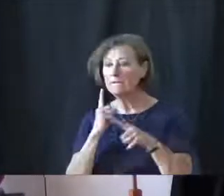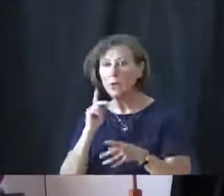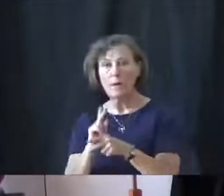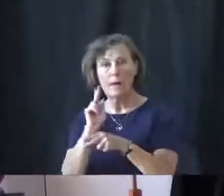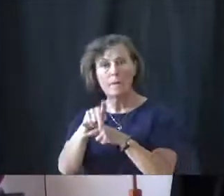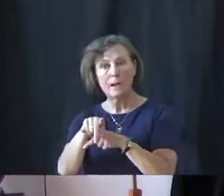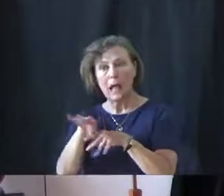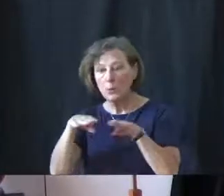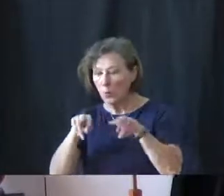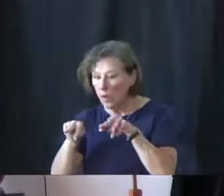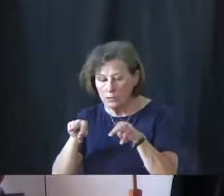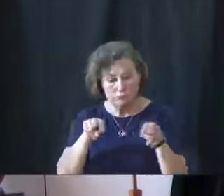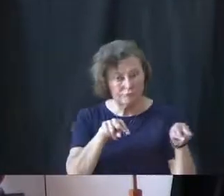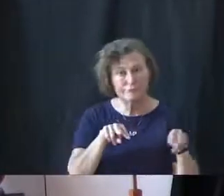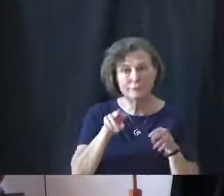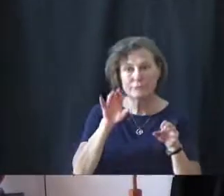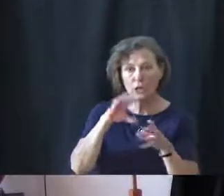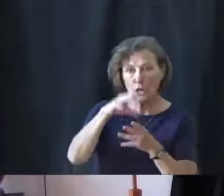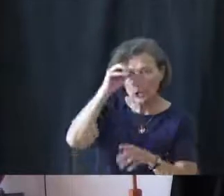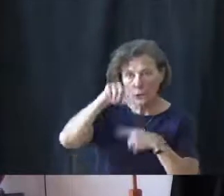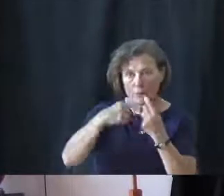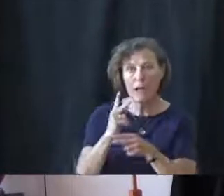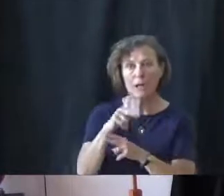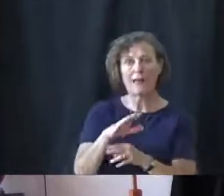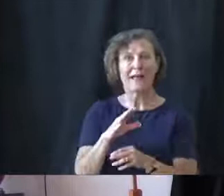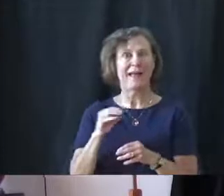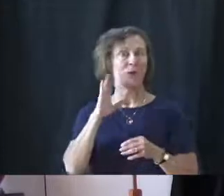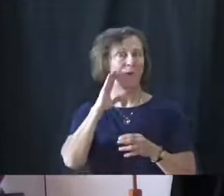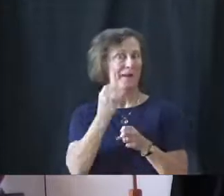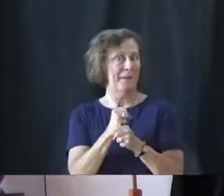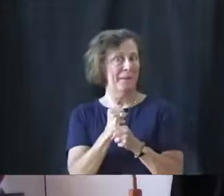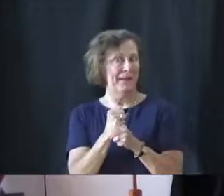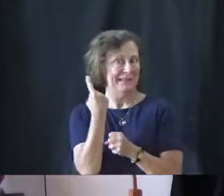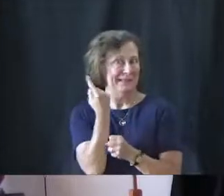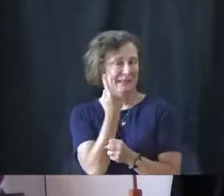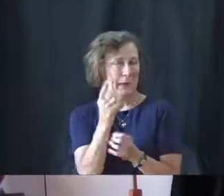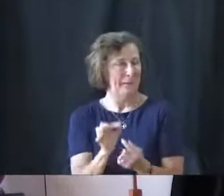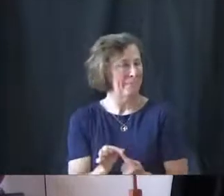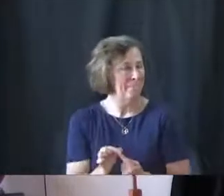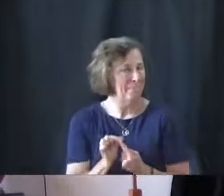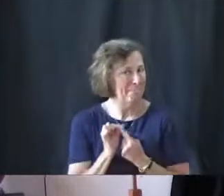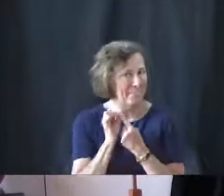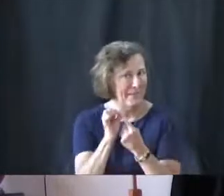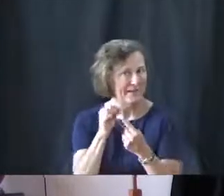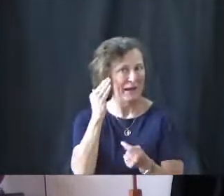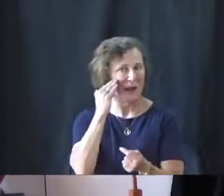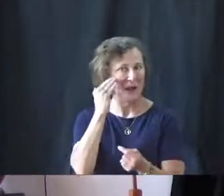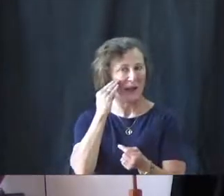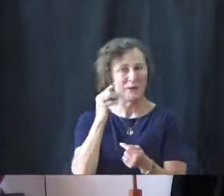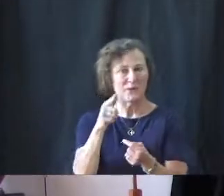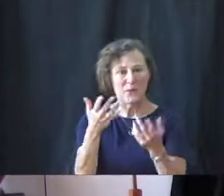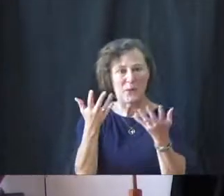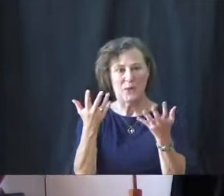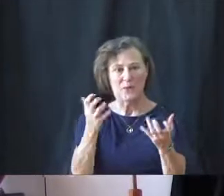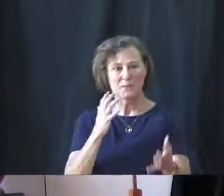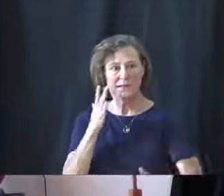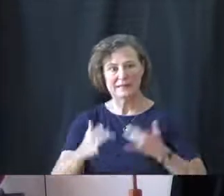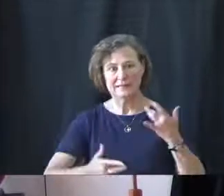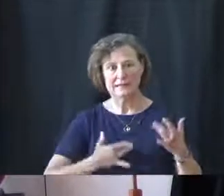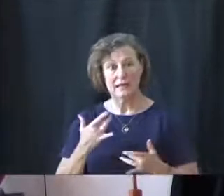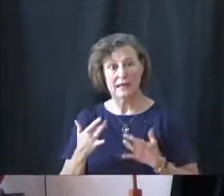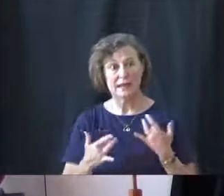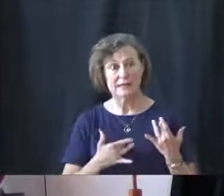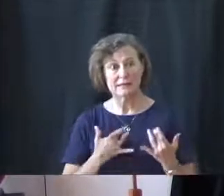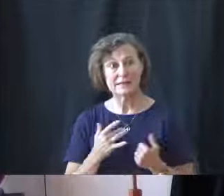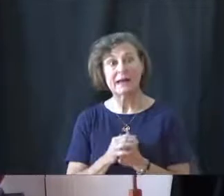about plants, and then we're going to do a very special craft together that I know you guys are going to love.